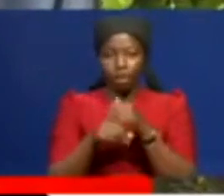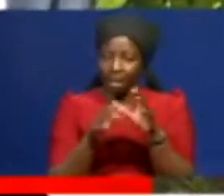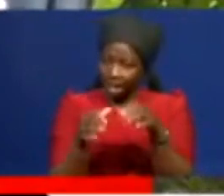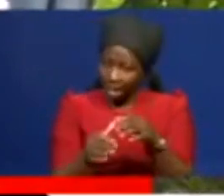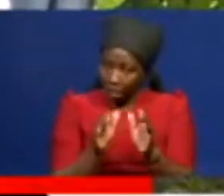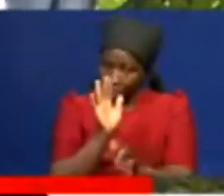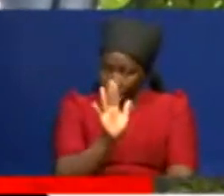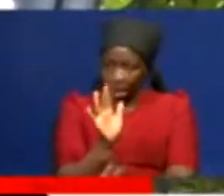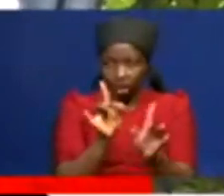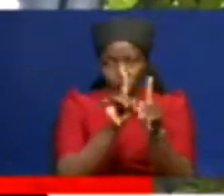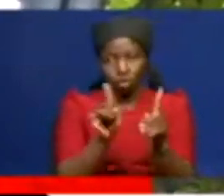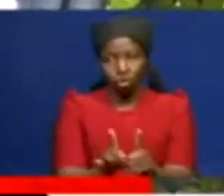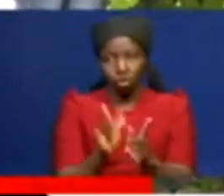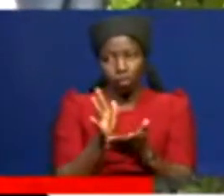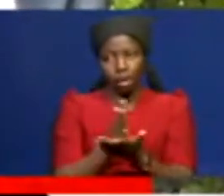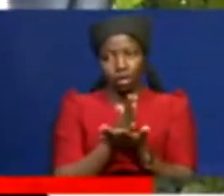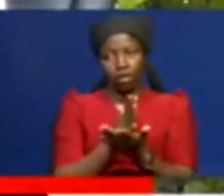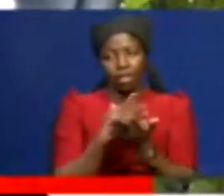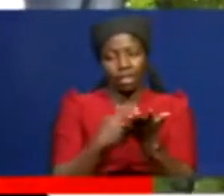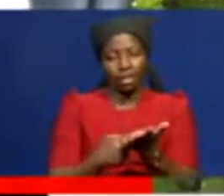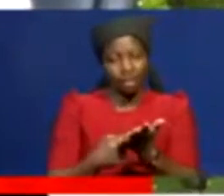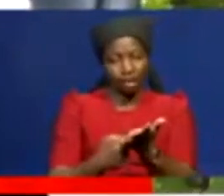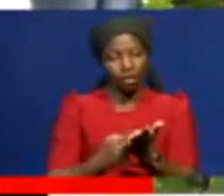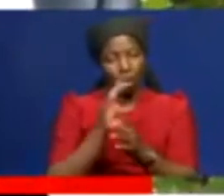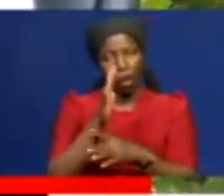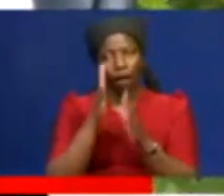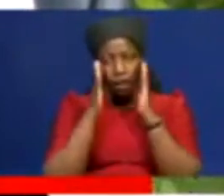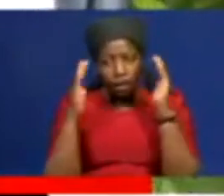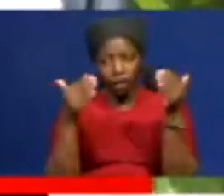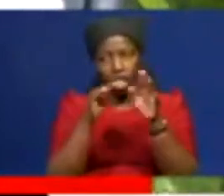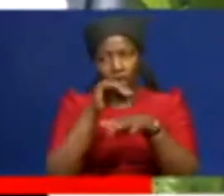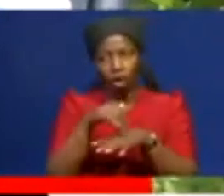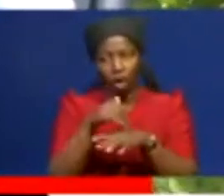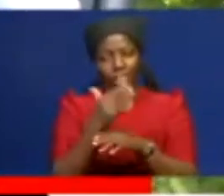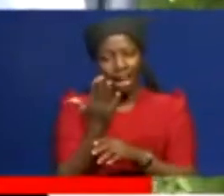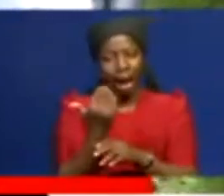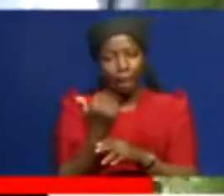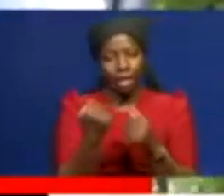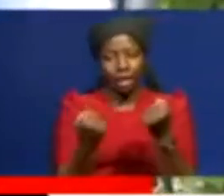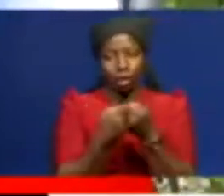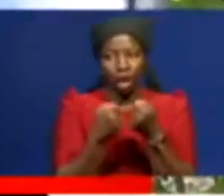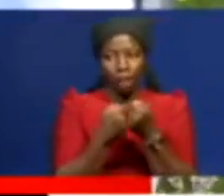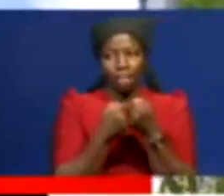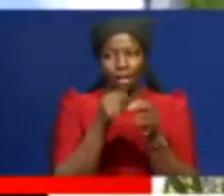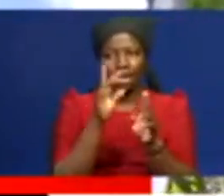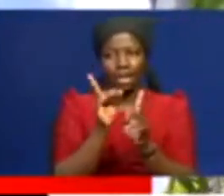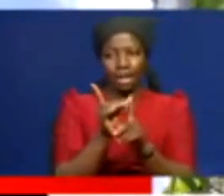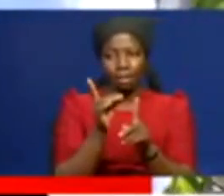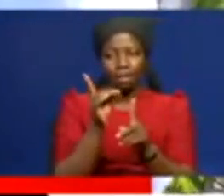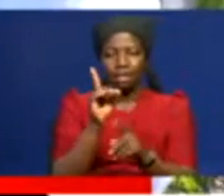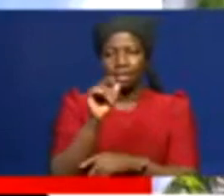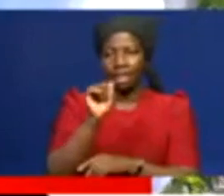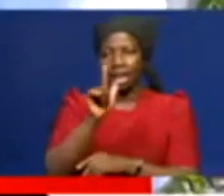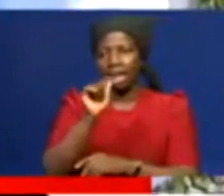also part of this discussion will touch on the upcoming tournament, that is Dala Sevens. And right